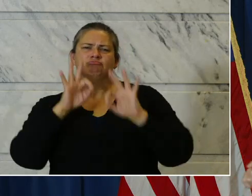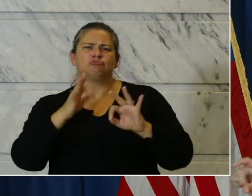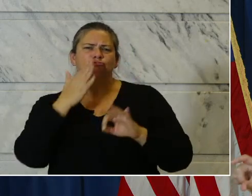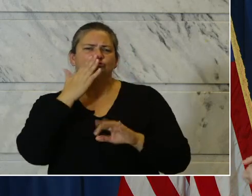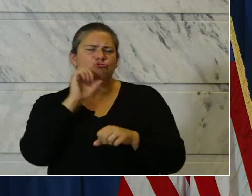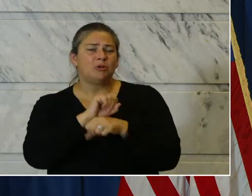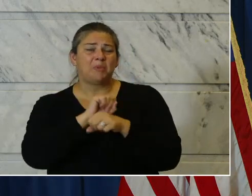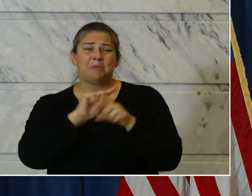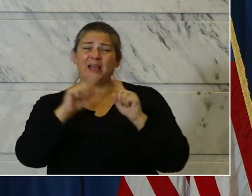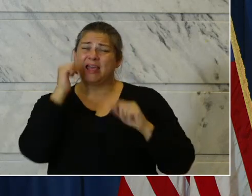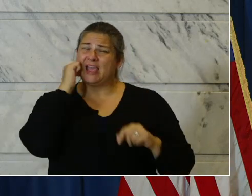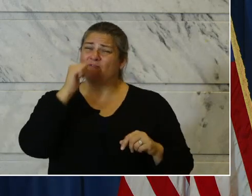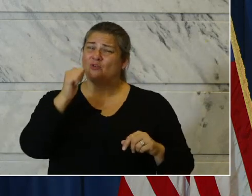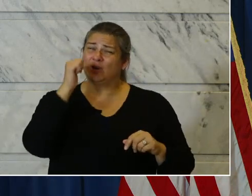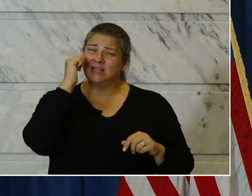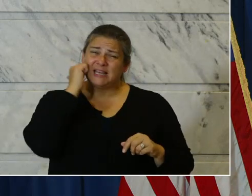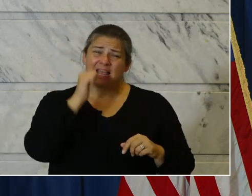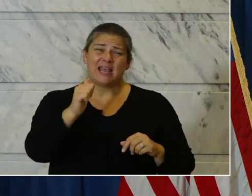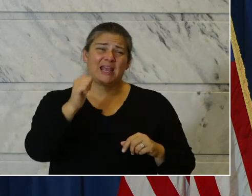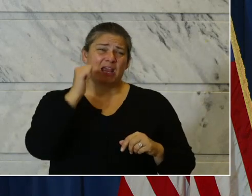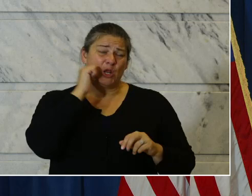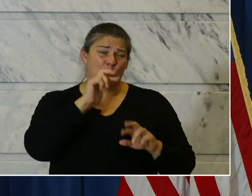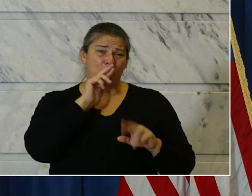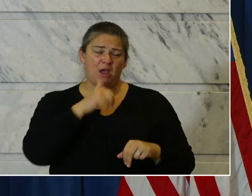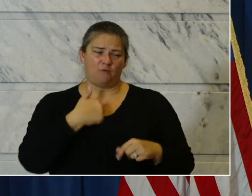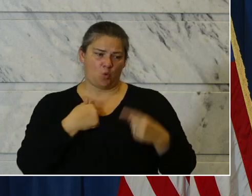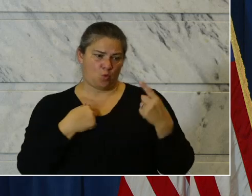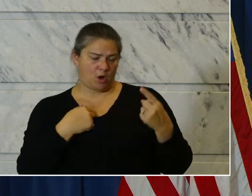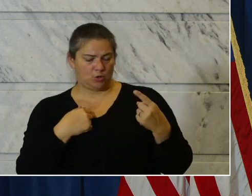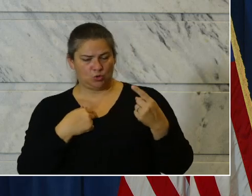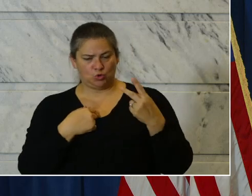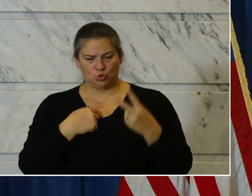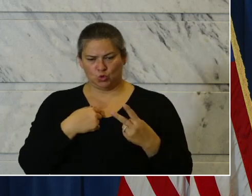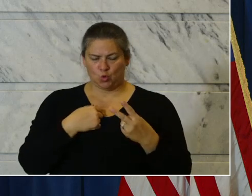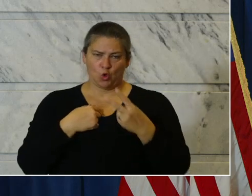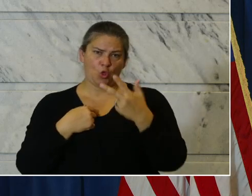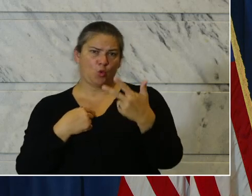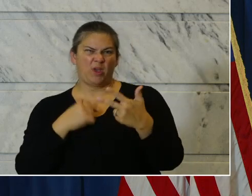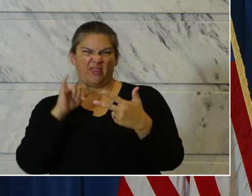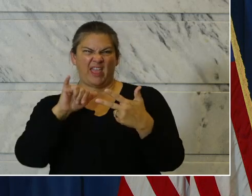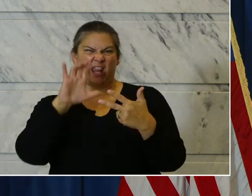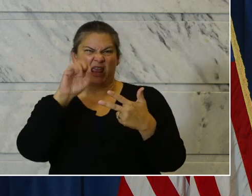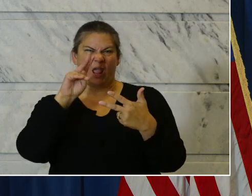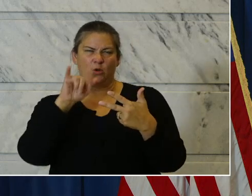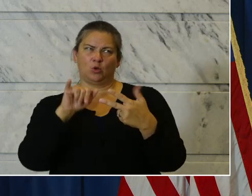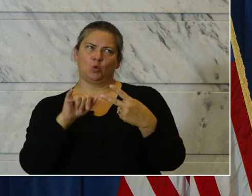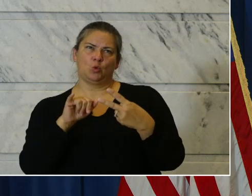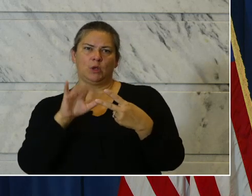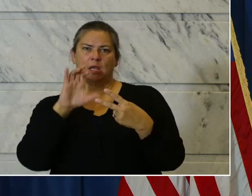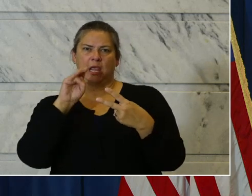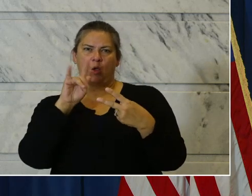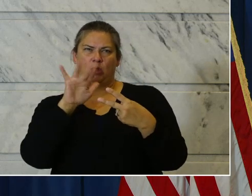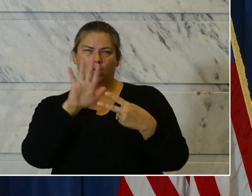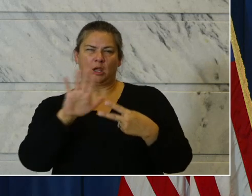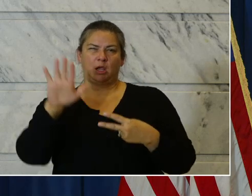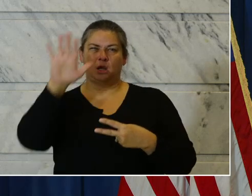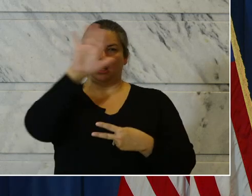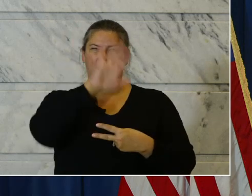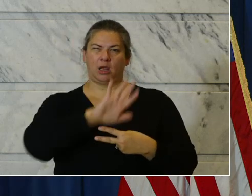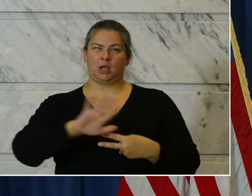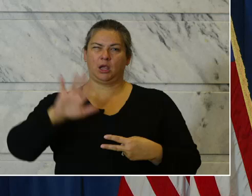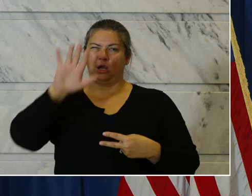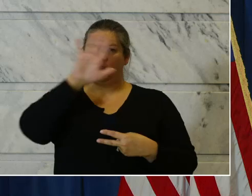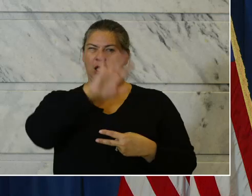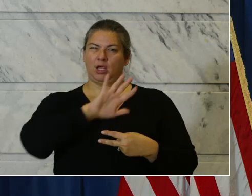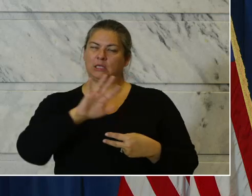day in our reports, one, two, or all three of those counties, mainly two, are above 10 just about